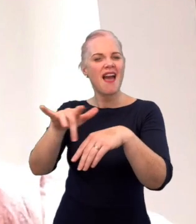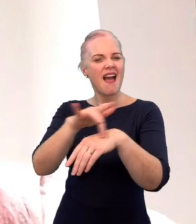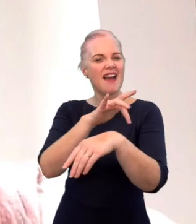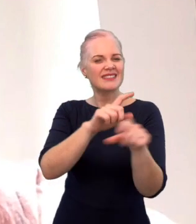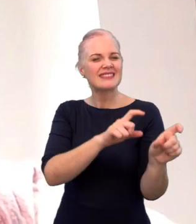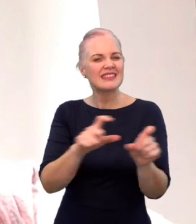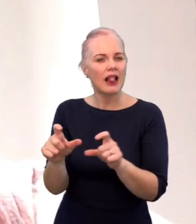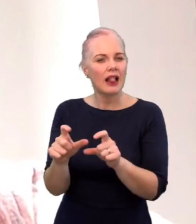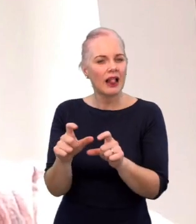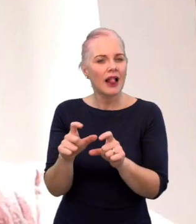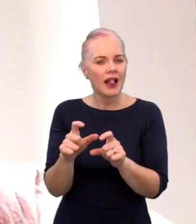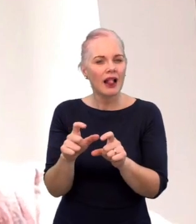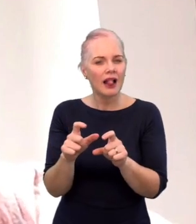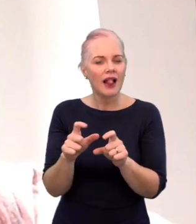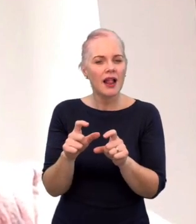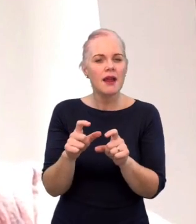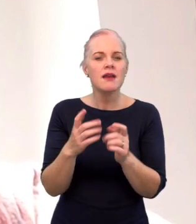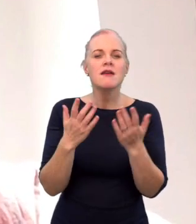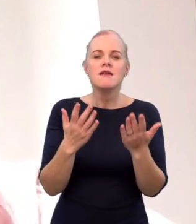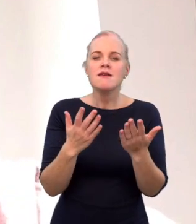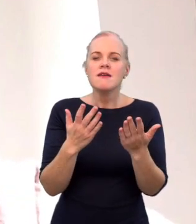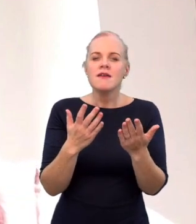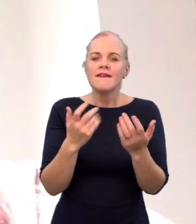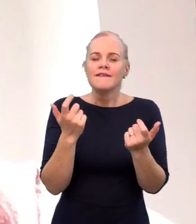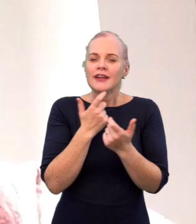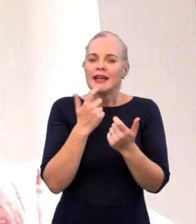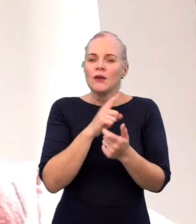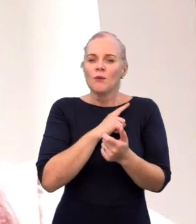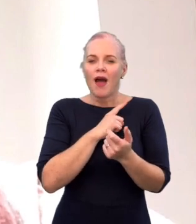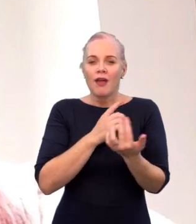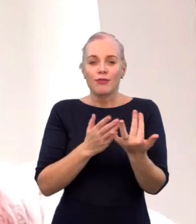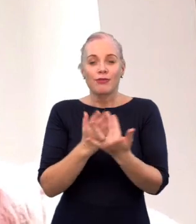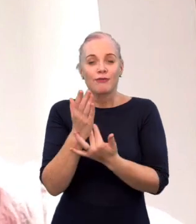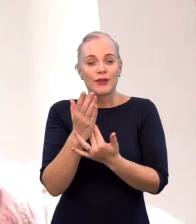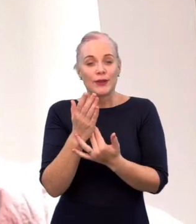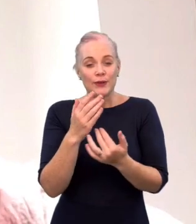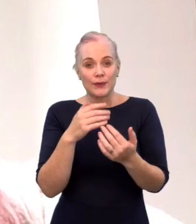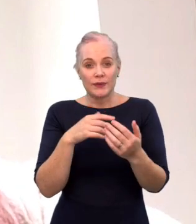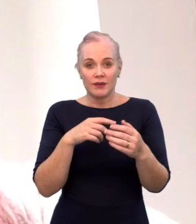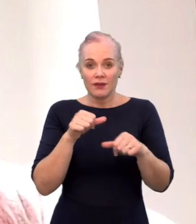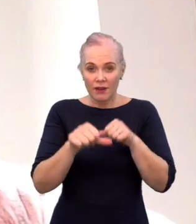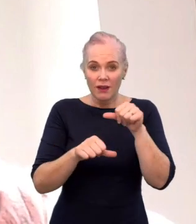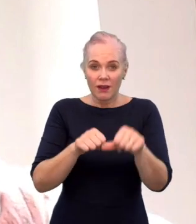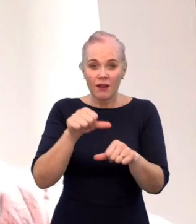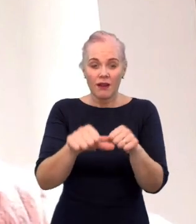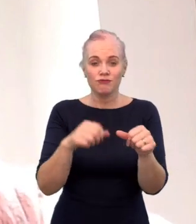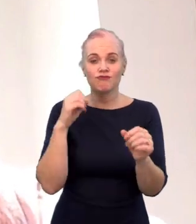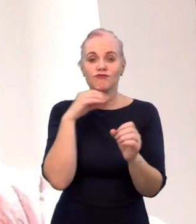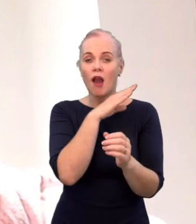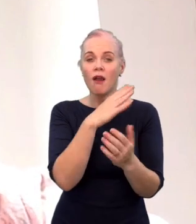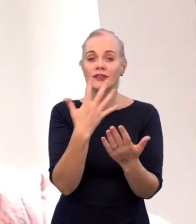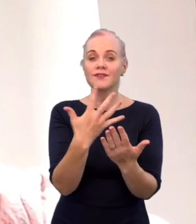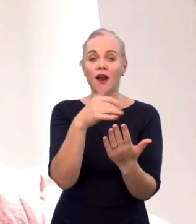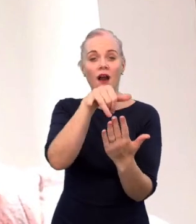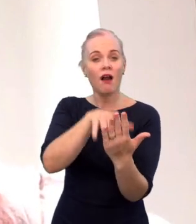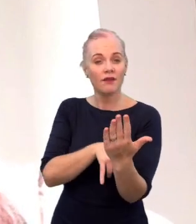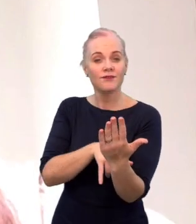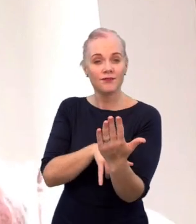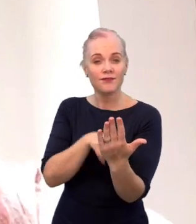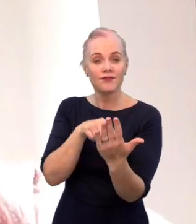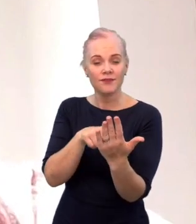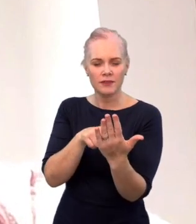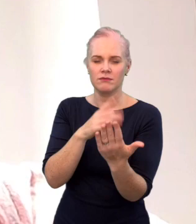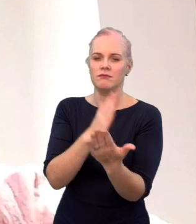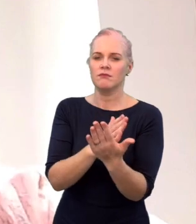still find their way into the play, actually. It's funny, it's gone through lots of stages. So I think we're probably on like draft 5 now.